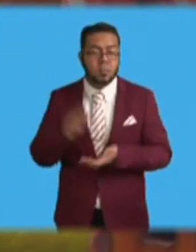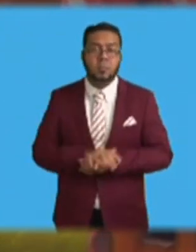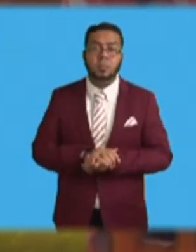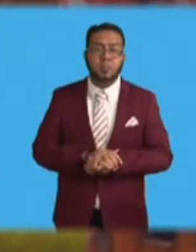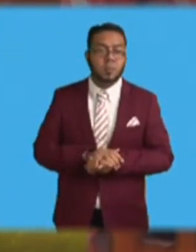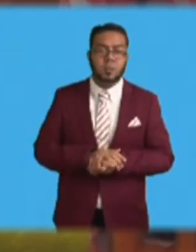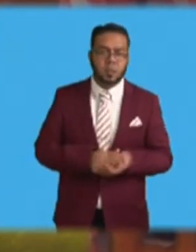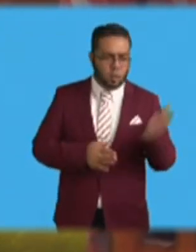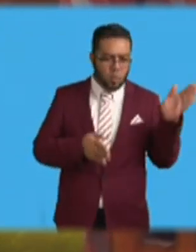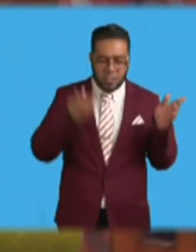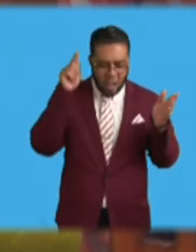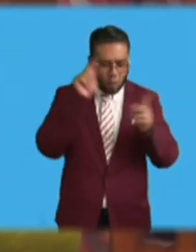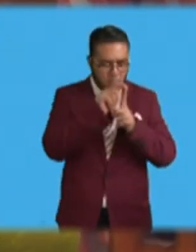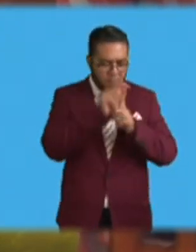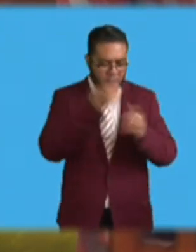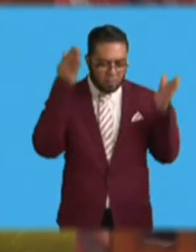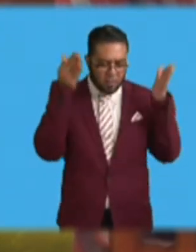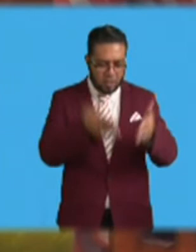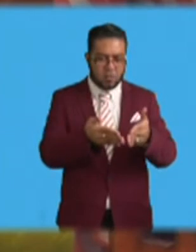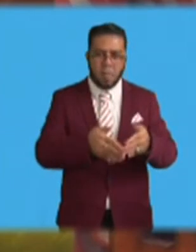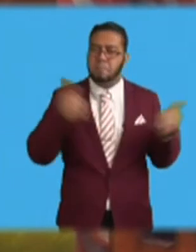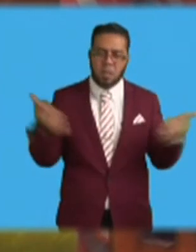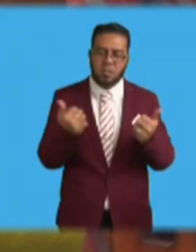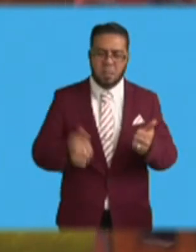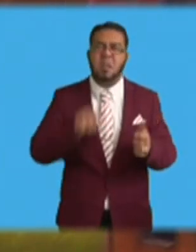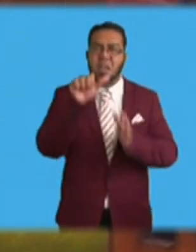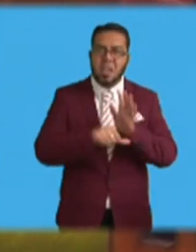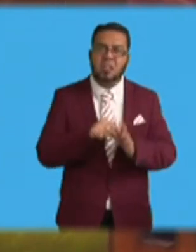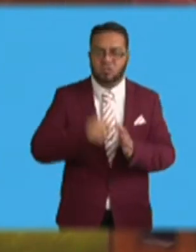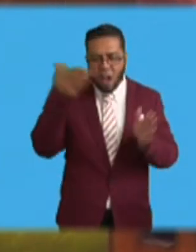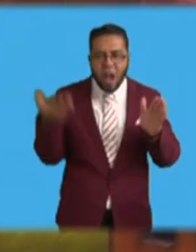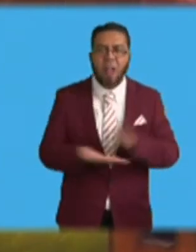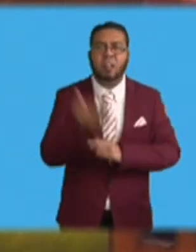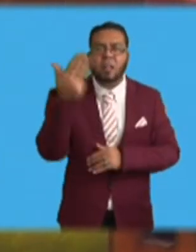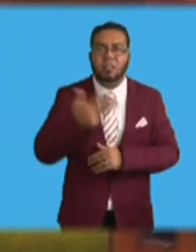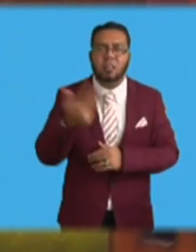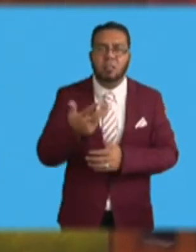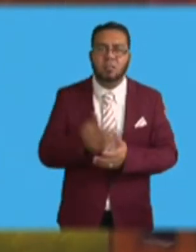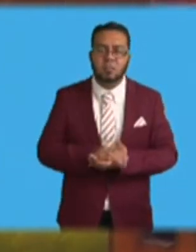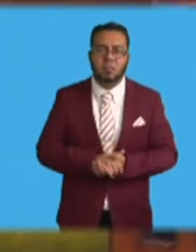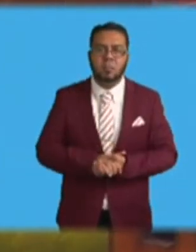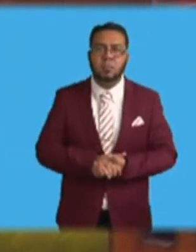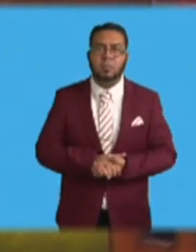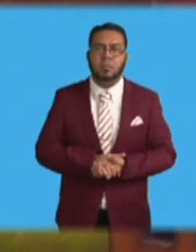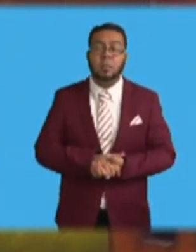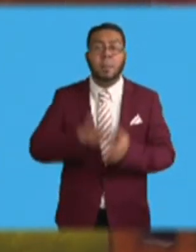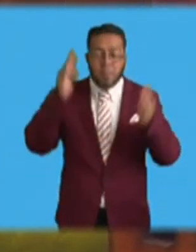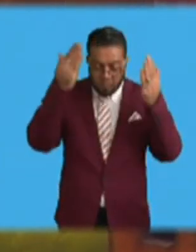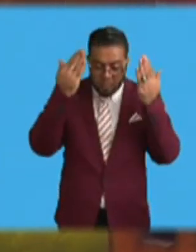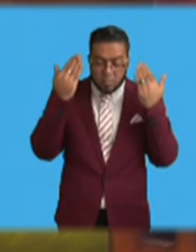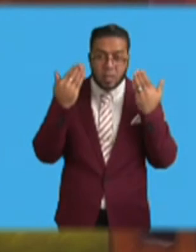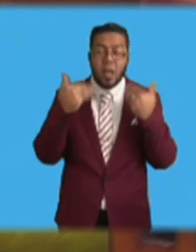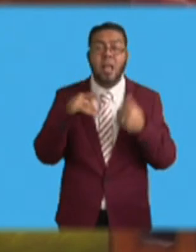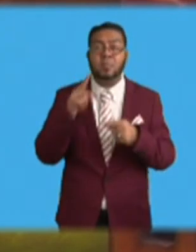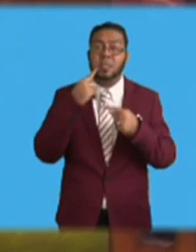19. So that's our targeted group for the time being. Madam Speaker, these are the age group being heavily affected by this disease. Madam Speaker, if I may